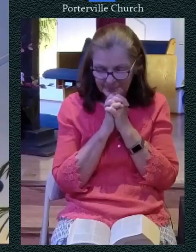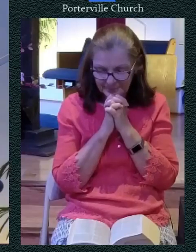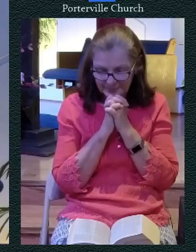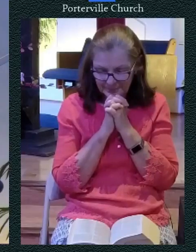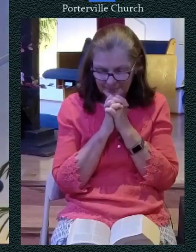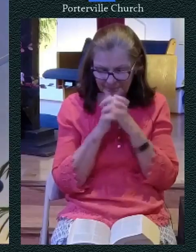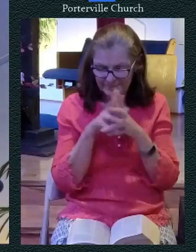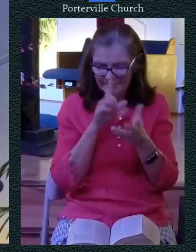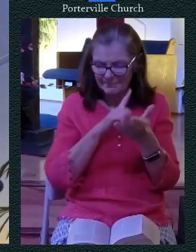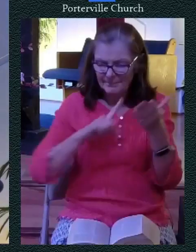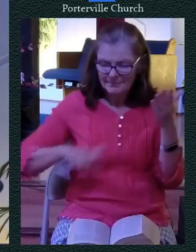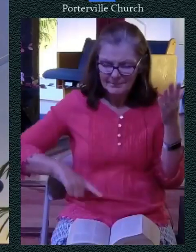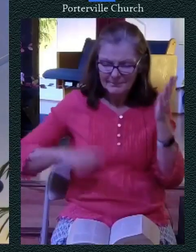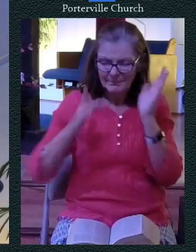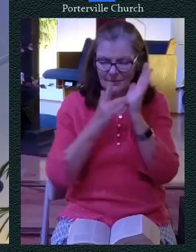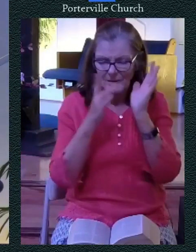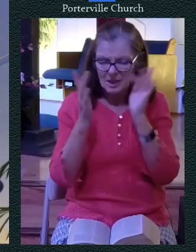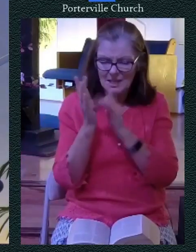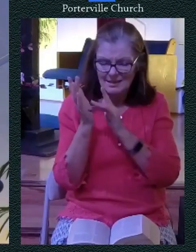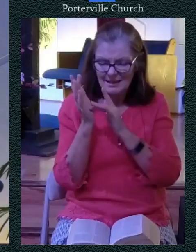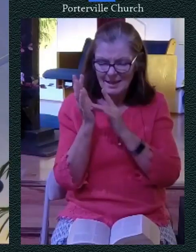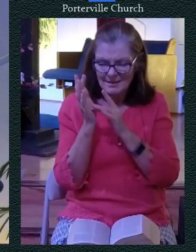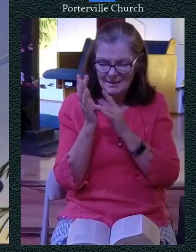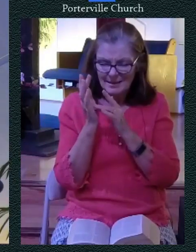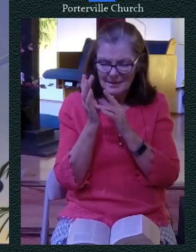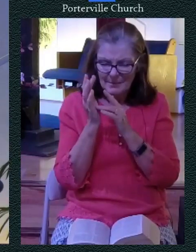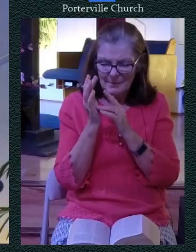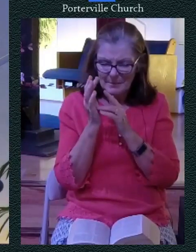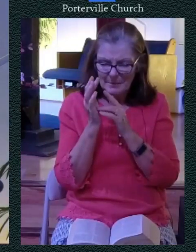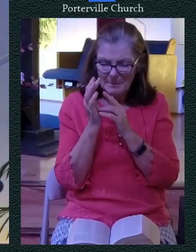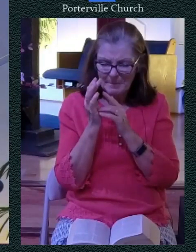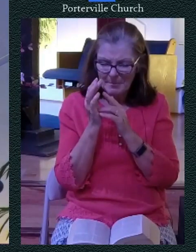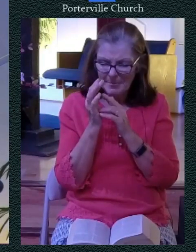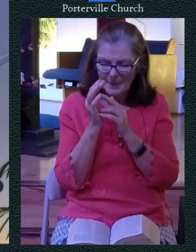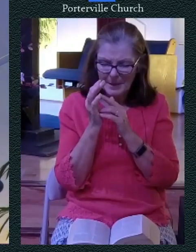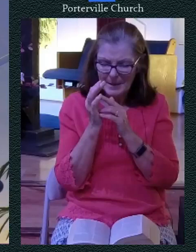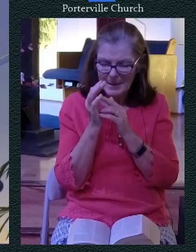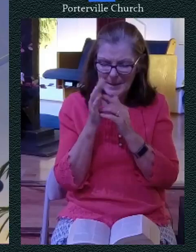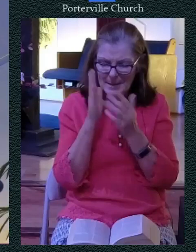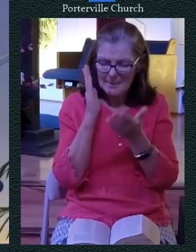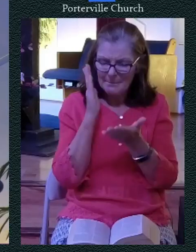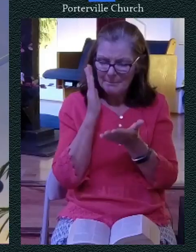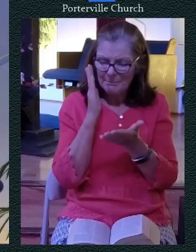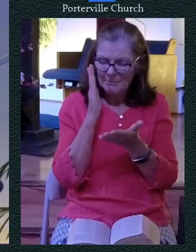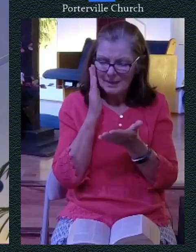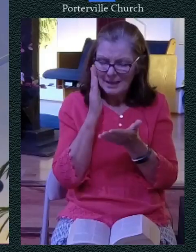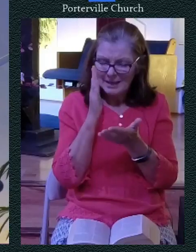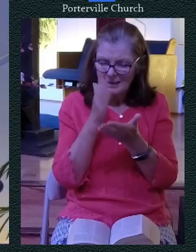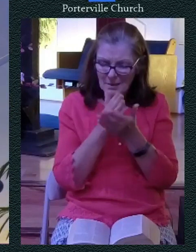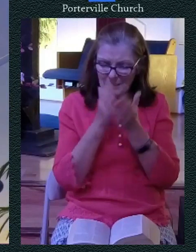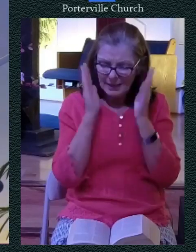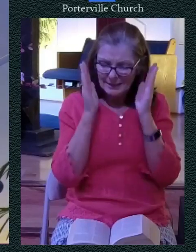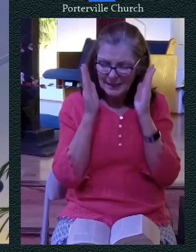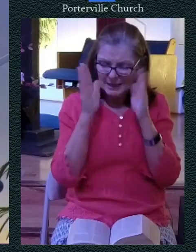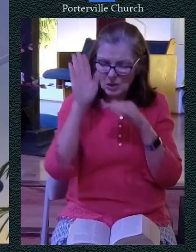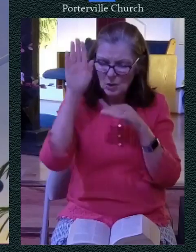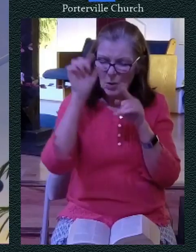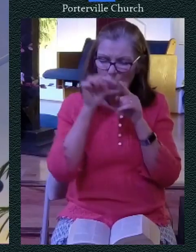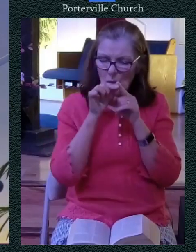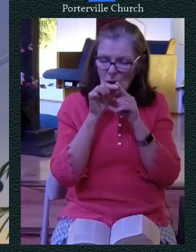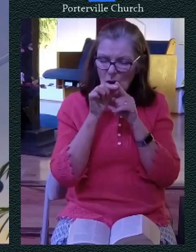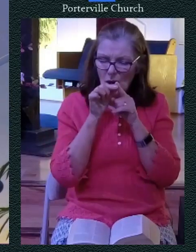Lord Jesus, we've sought to pay attention to your word. We've sought to learn.